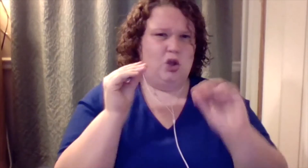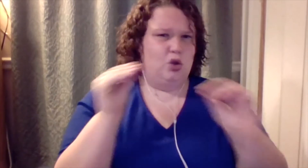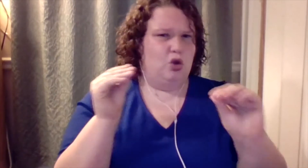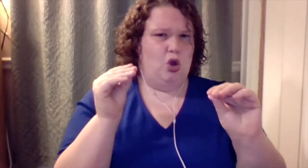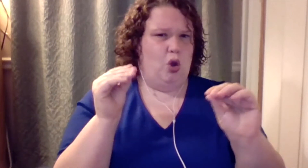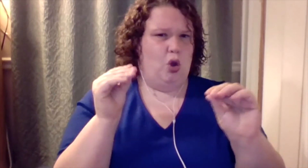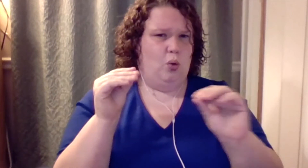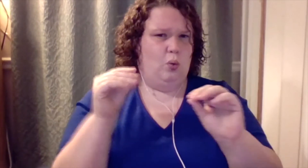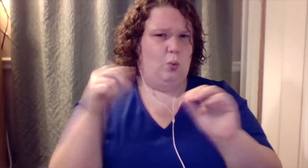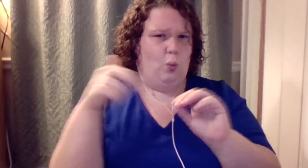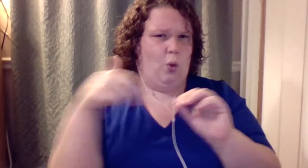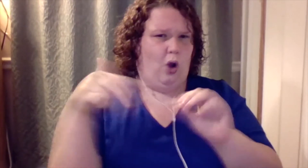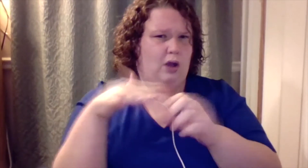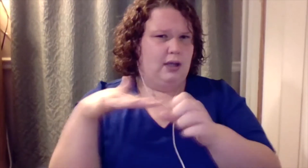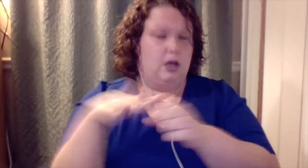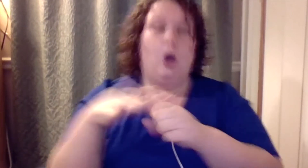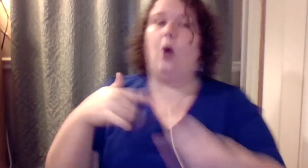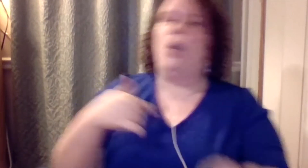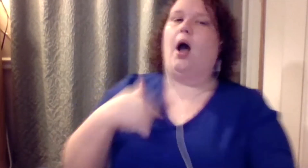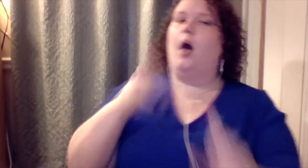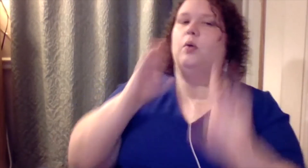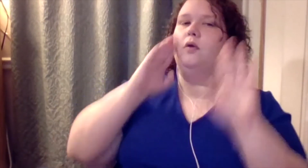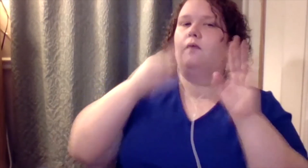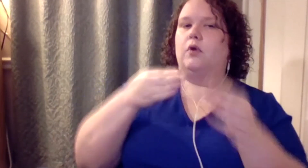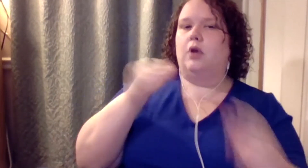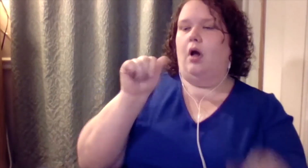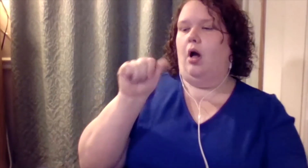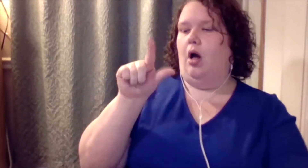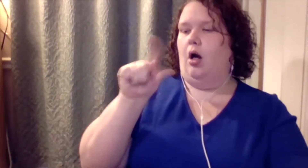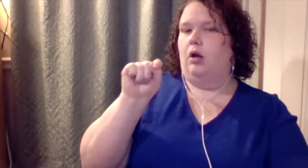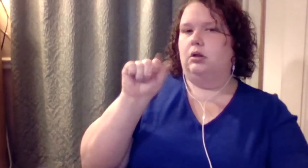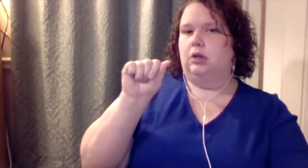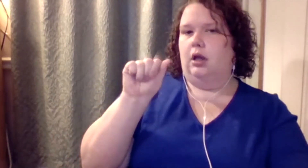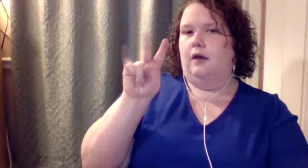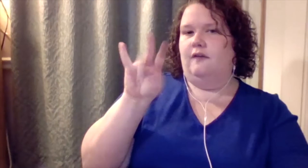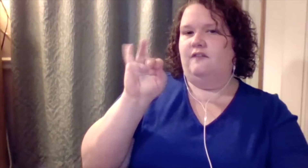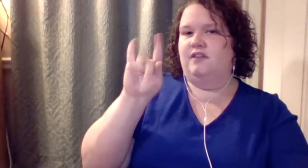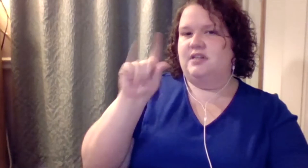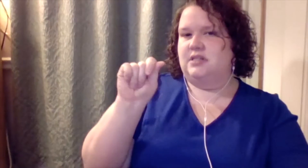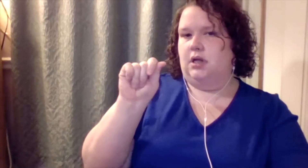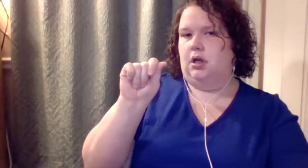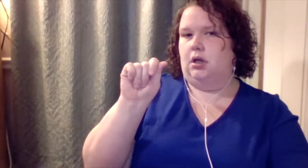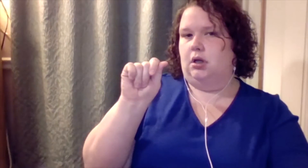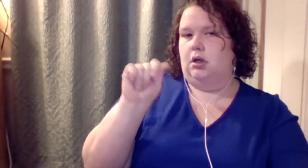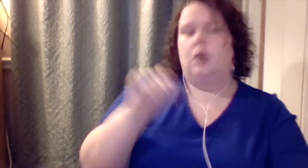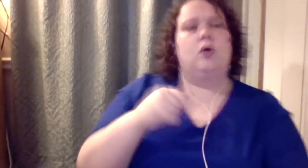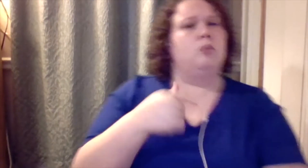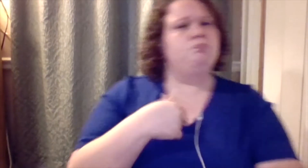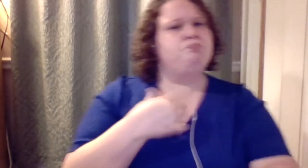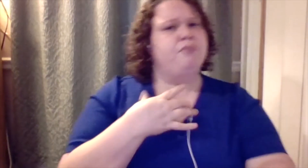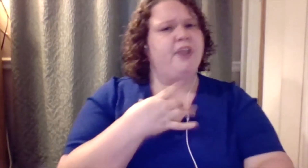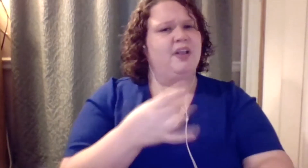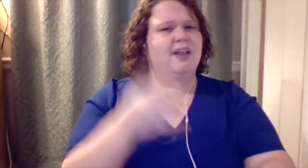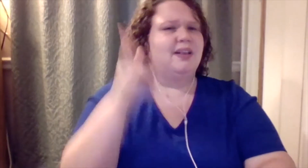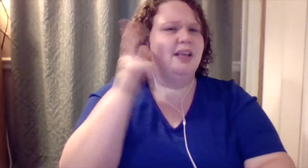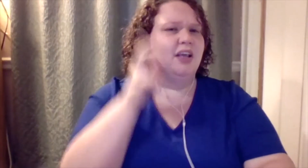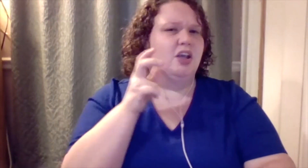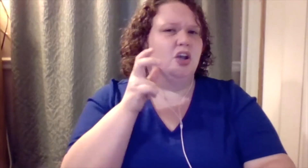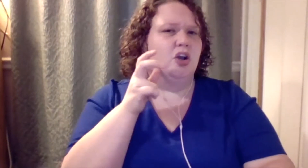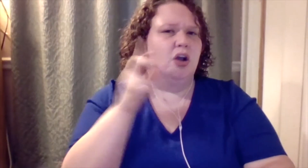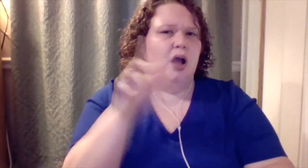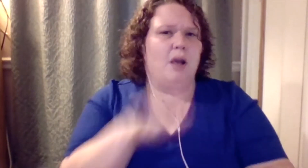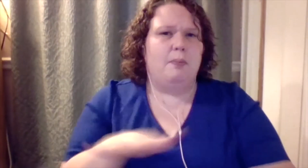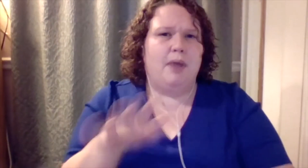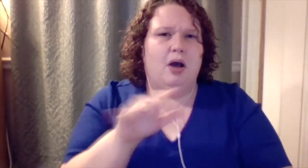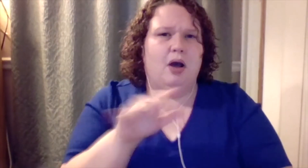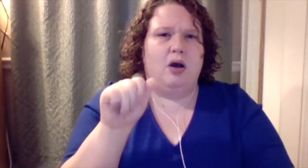Vista. Okay. And I'd love to hear, I don't know how much time we have, but to hear from Ms. Helton about Alta Vista. What is